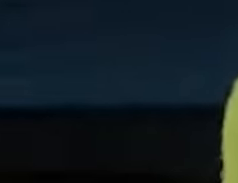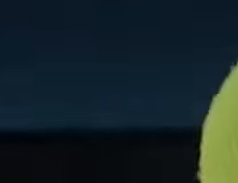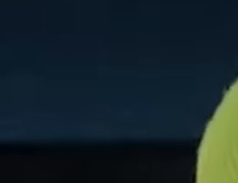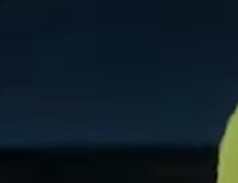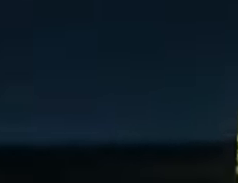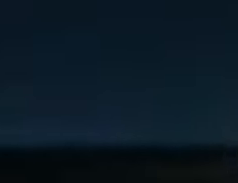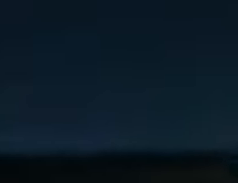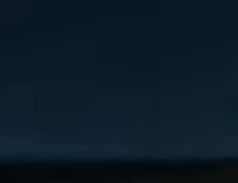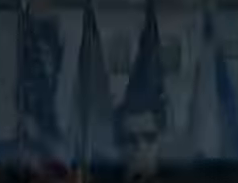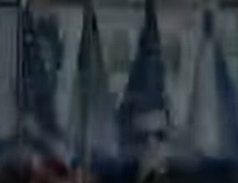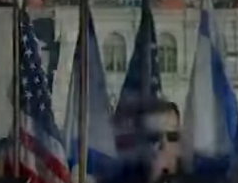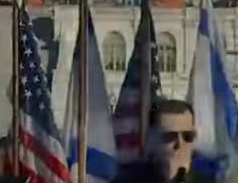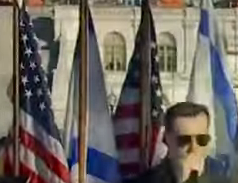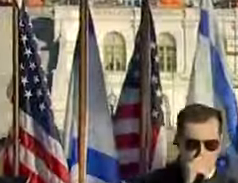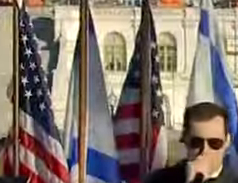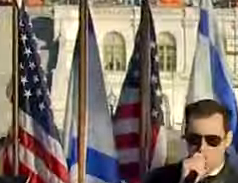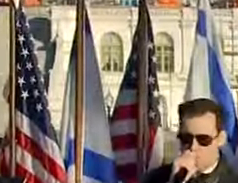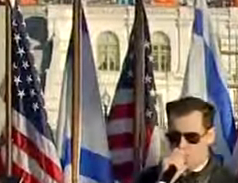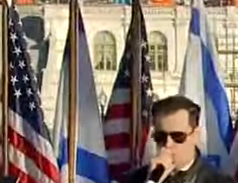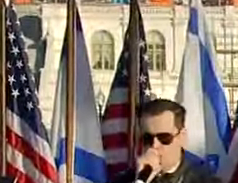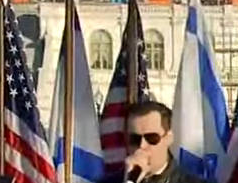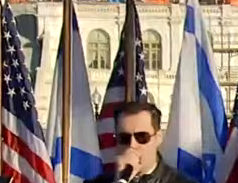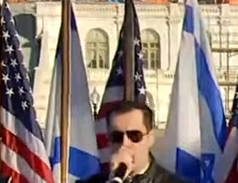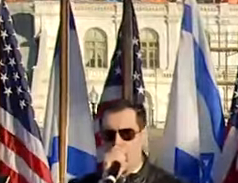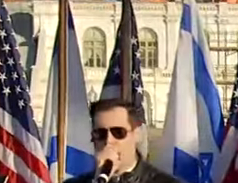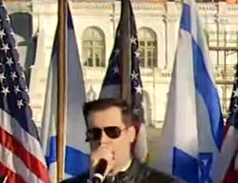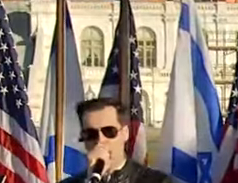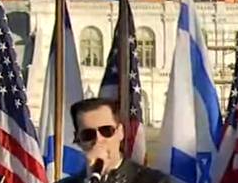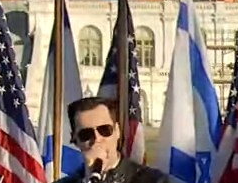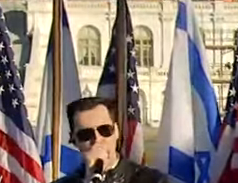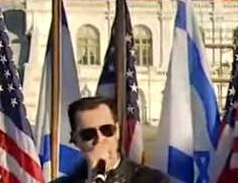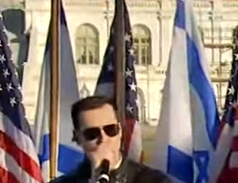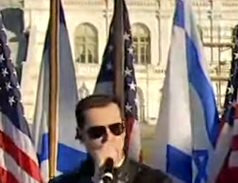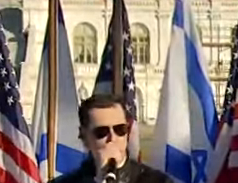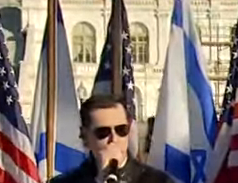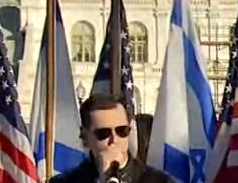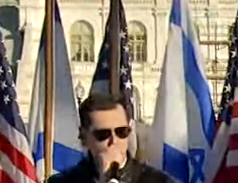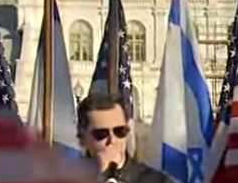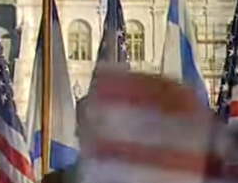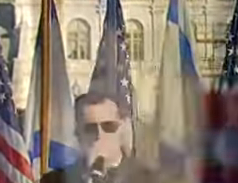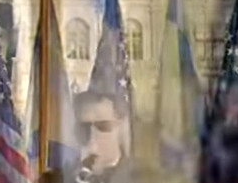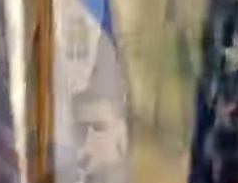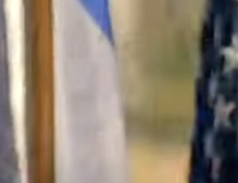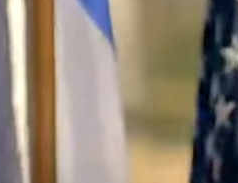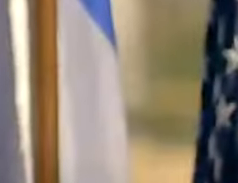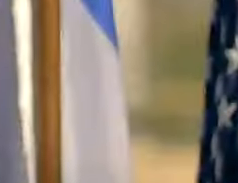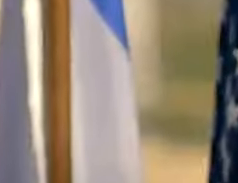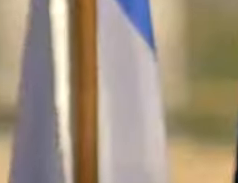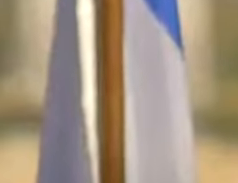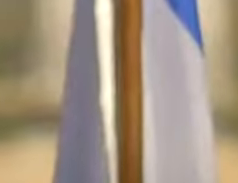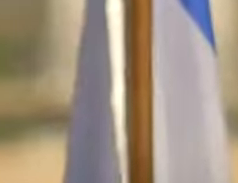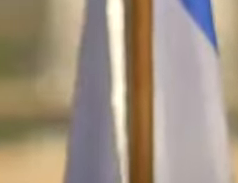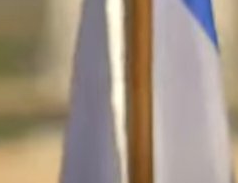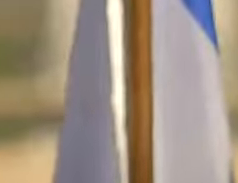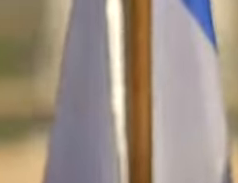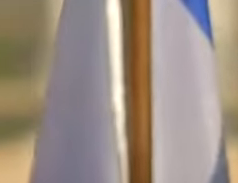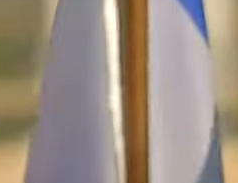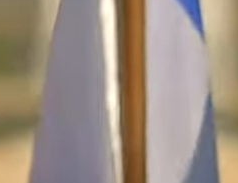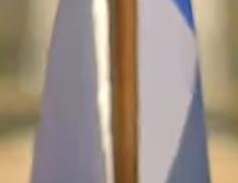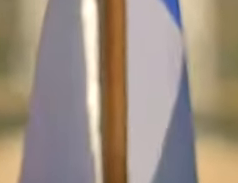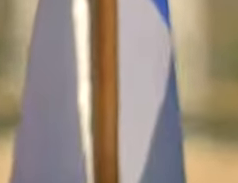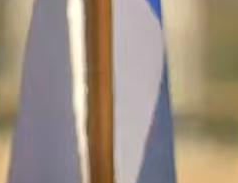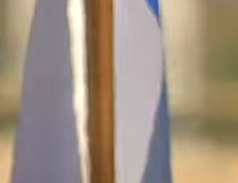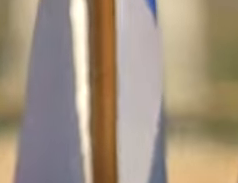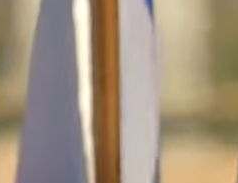And in this maze you can lose Yahweh. Yahweh, it might drive you